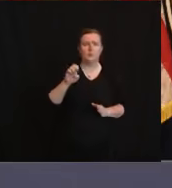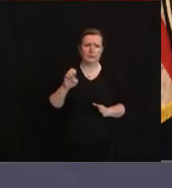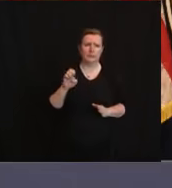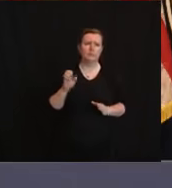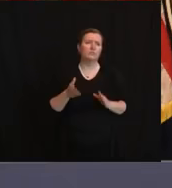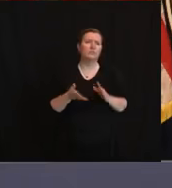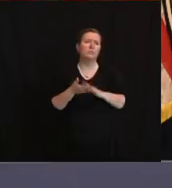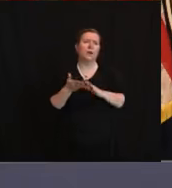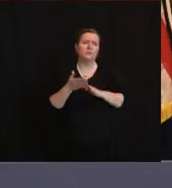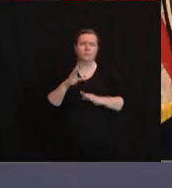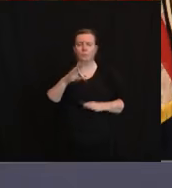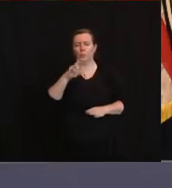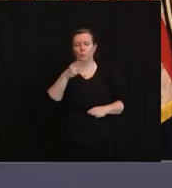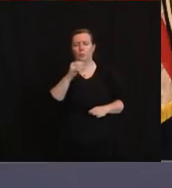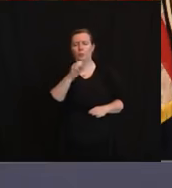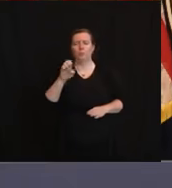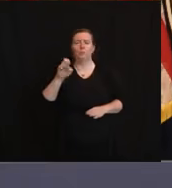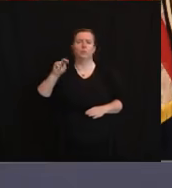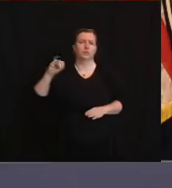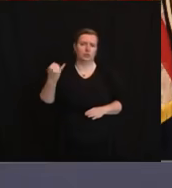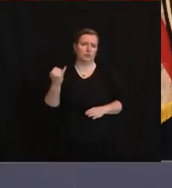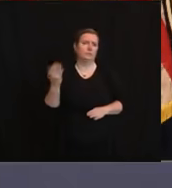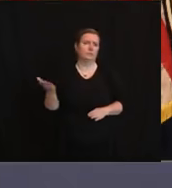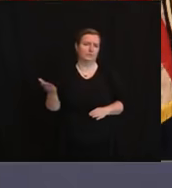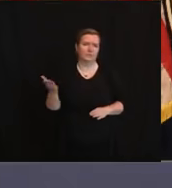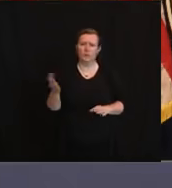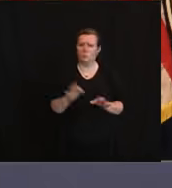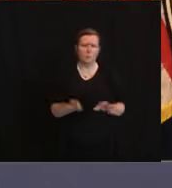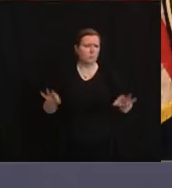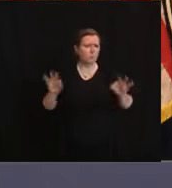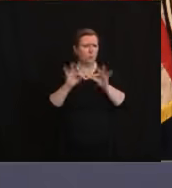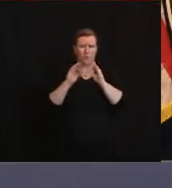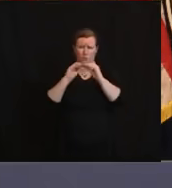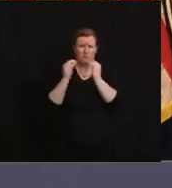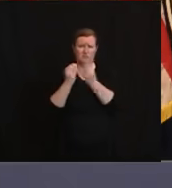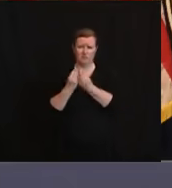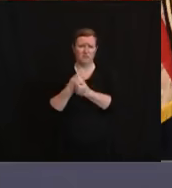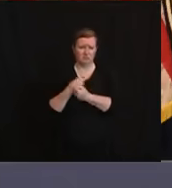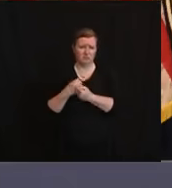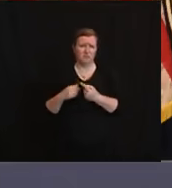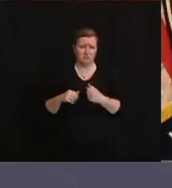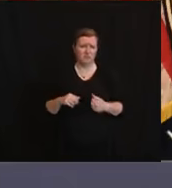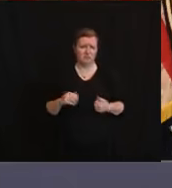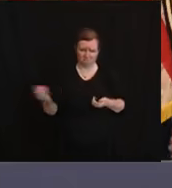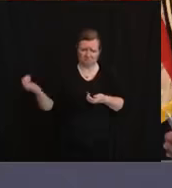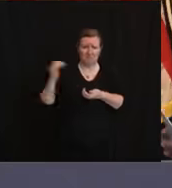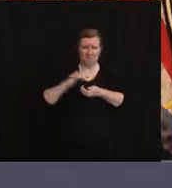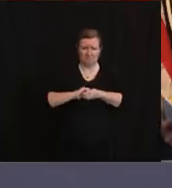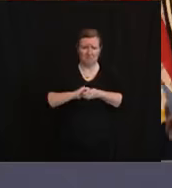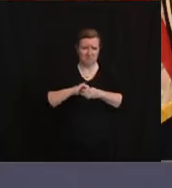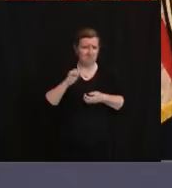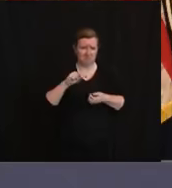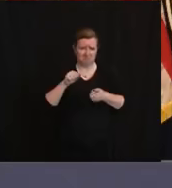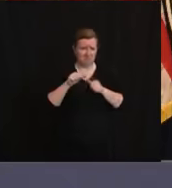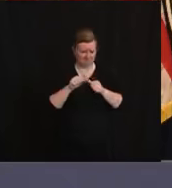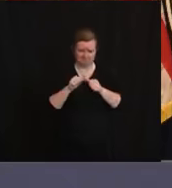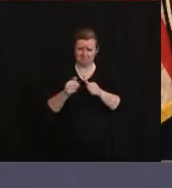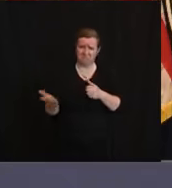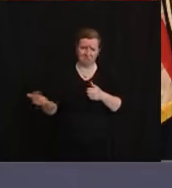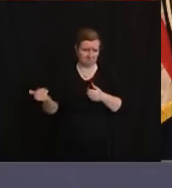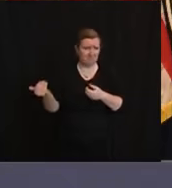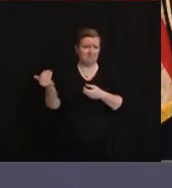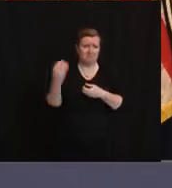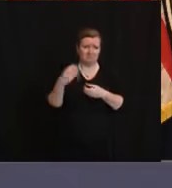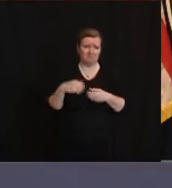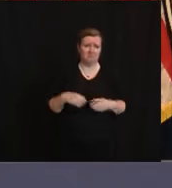very important organization, and it will continue to be. The folks that we put up today is a new commission that wasn't a standing army